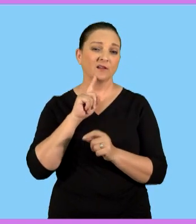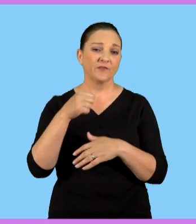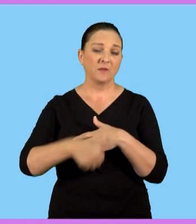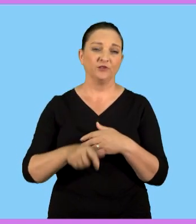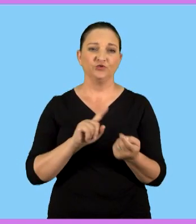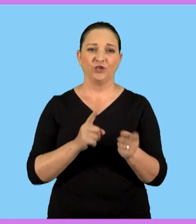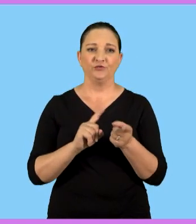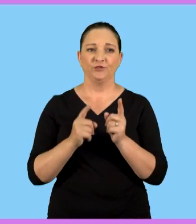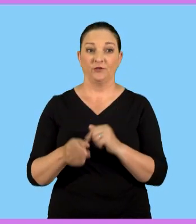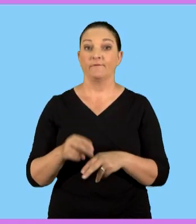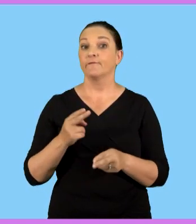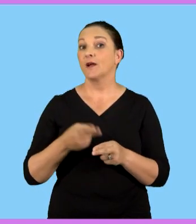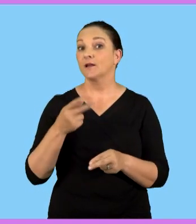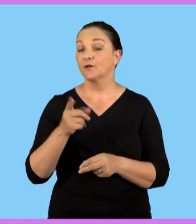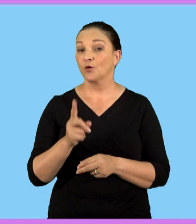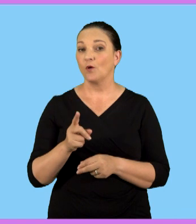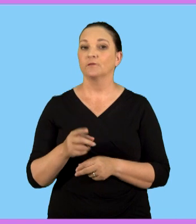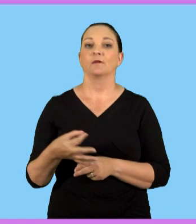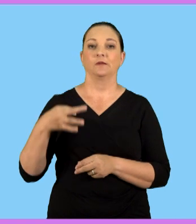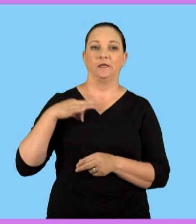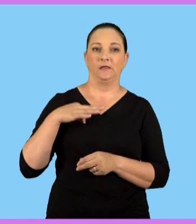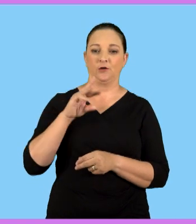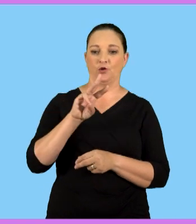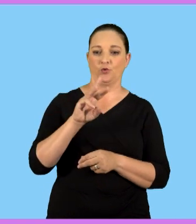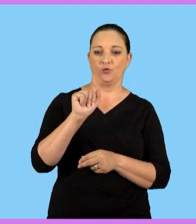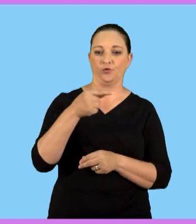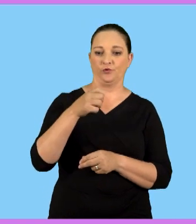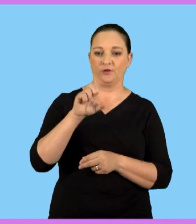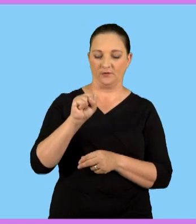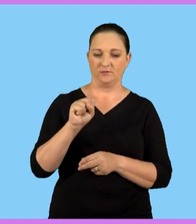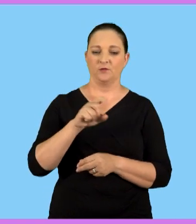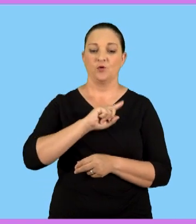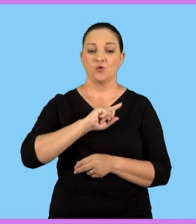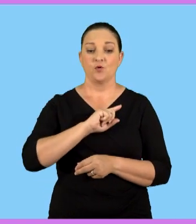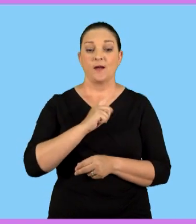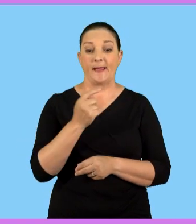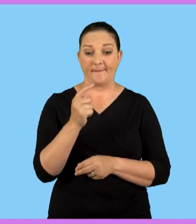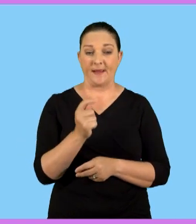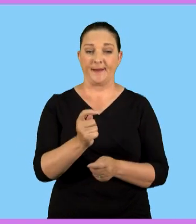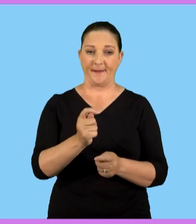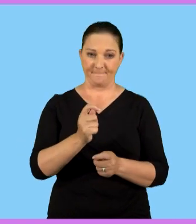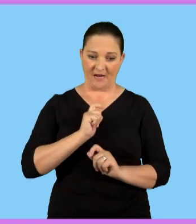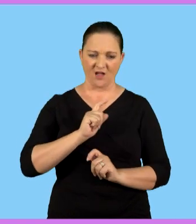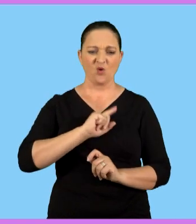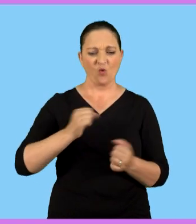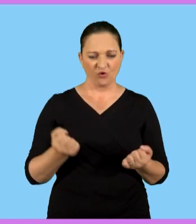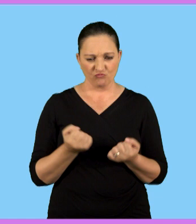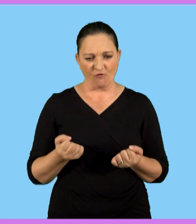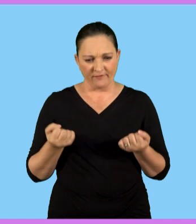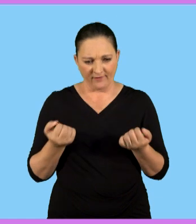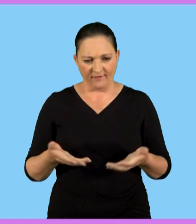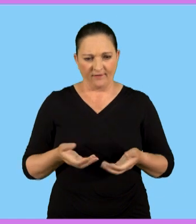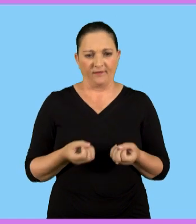month, and finally, wages, money paid to the employee for services rendered